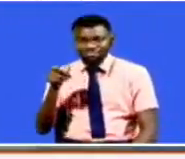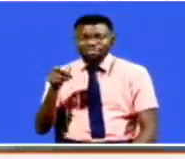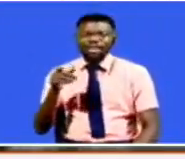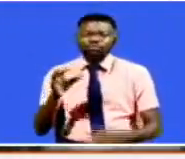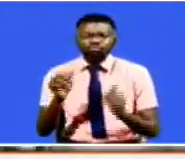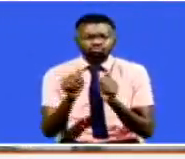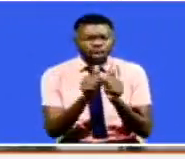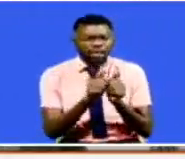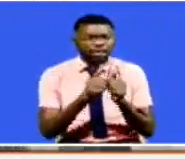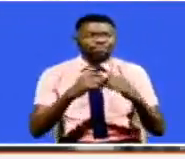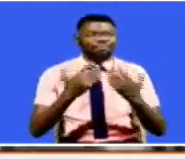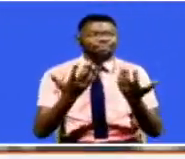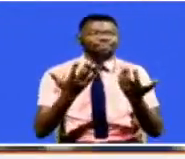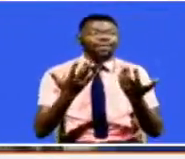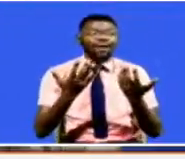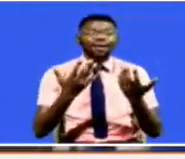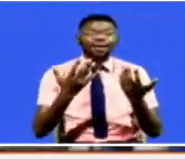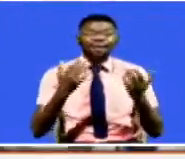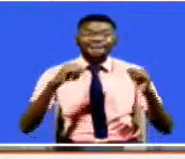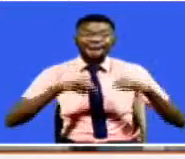Kalua Green, said